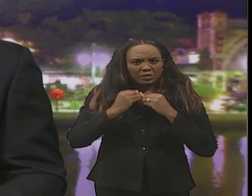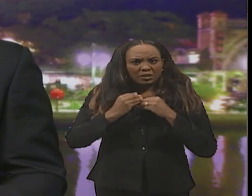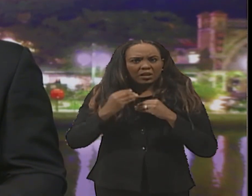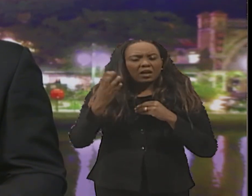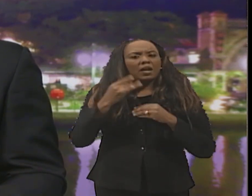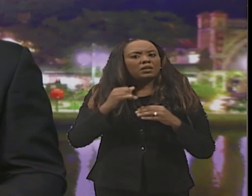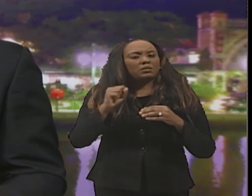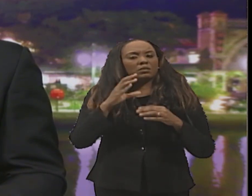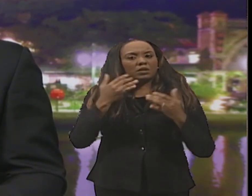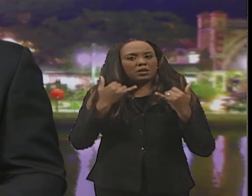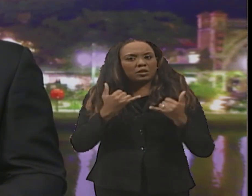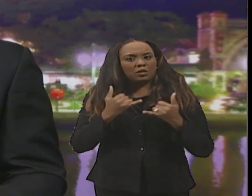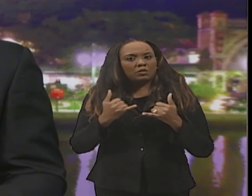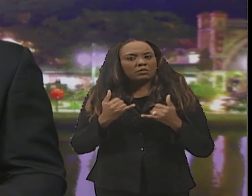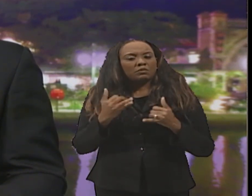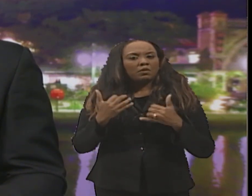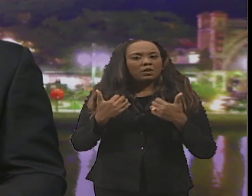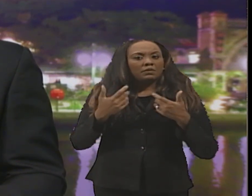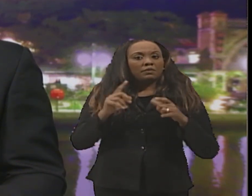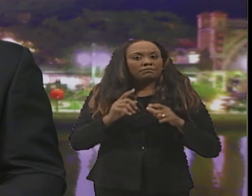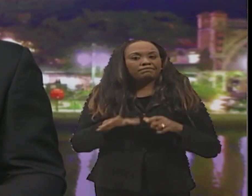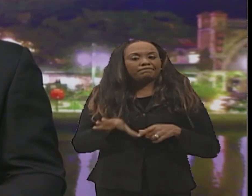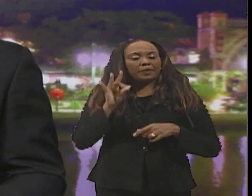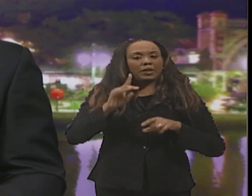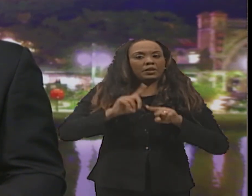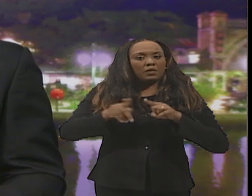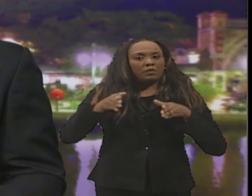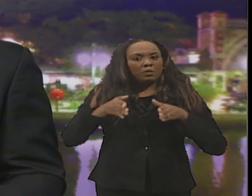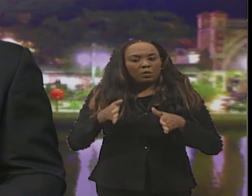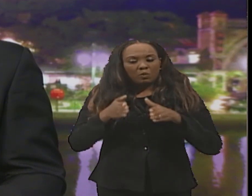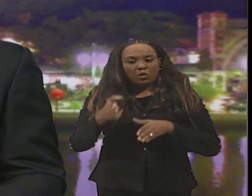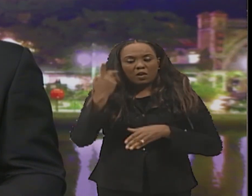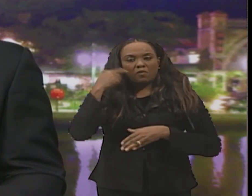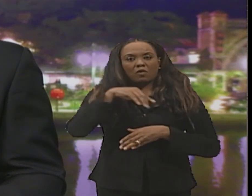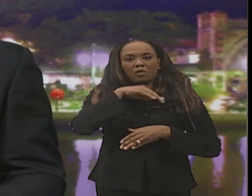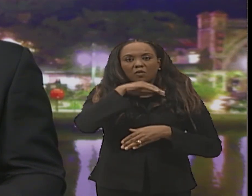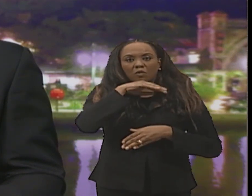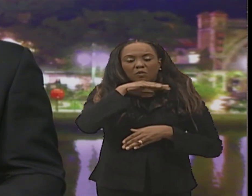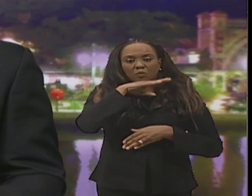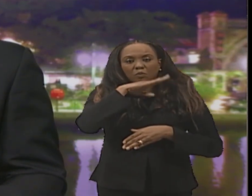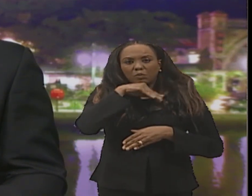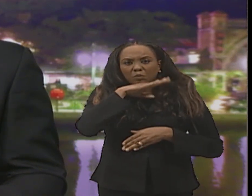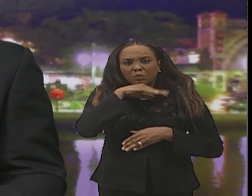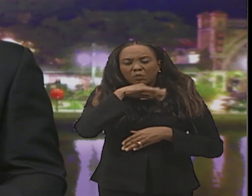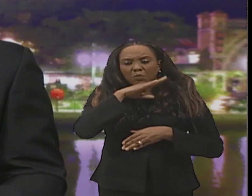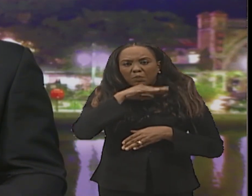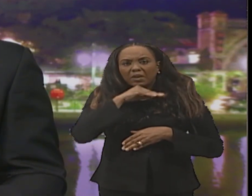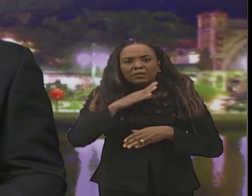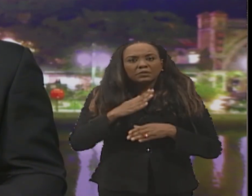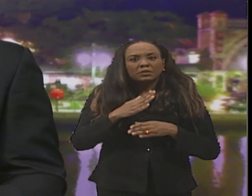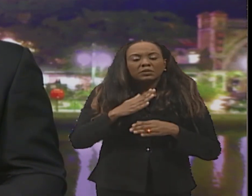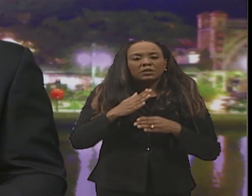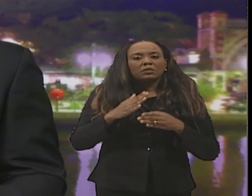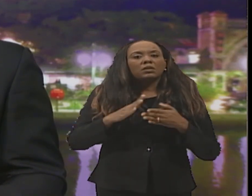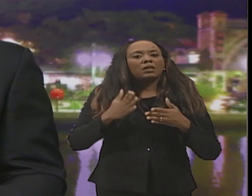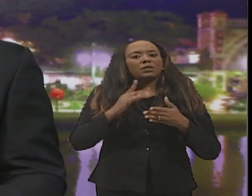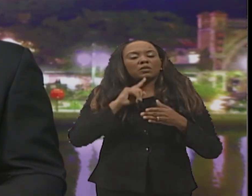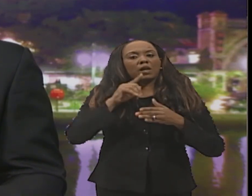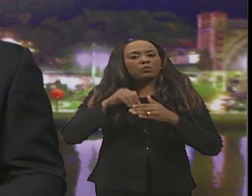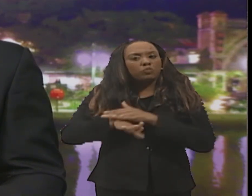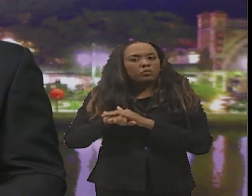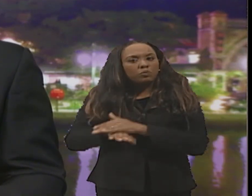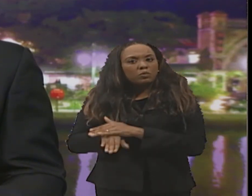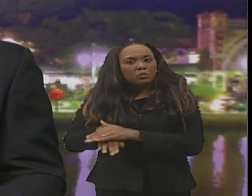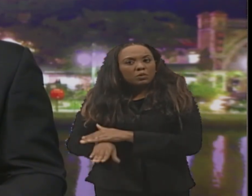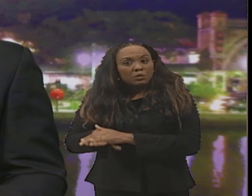pigs. That will be one of the main aspects of a seminar for farmers this Friday and Saturday. Chief Executive Officer of the BAS,